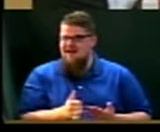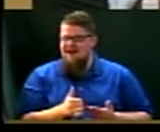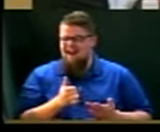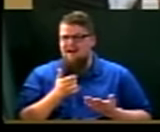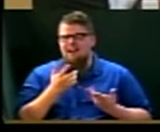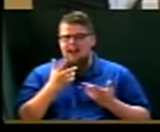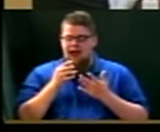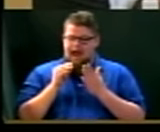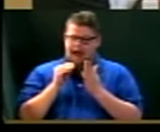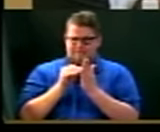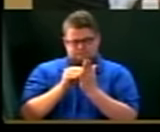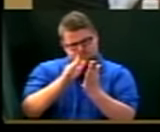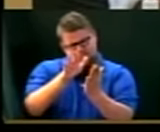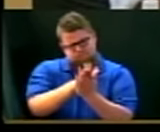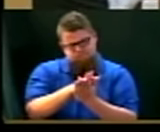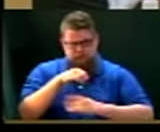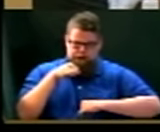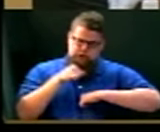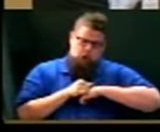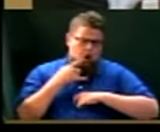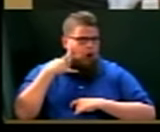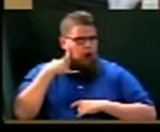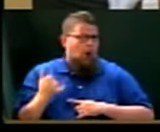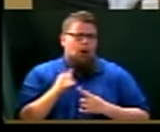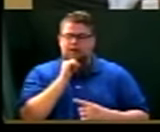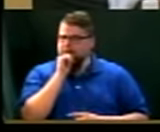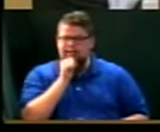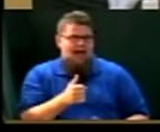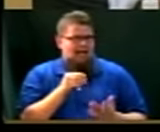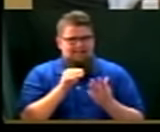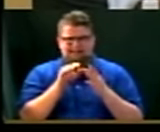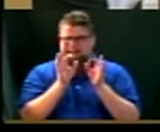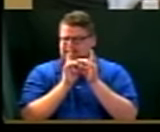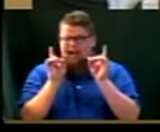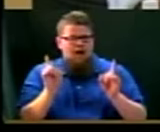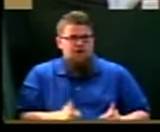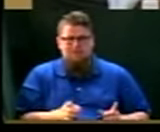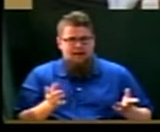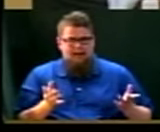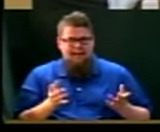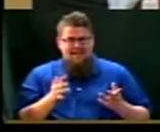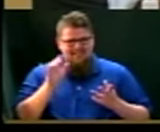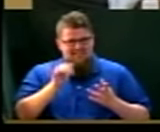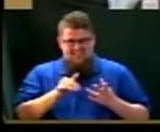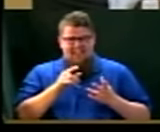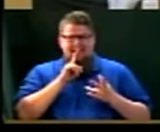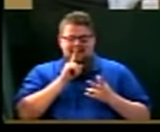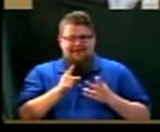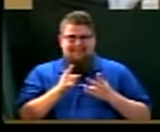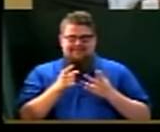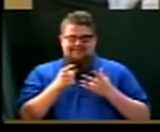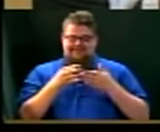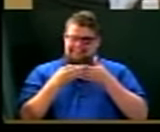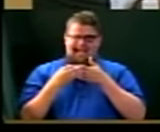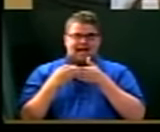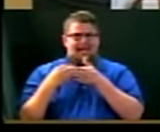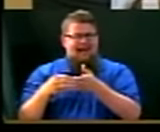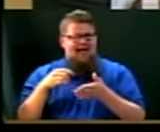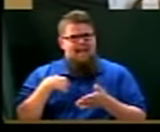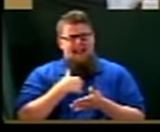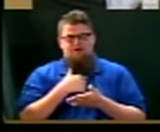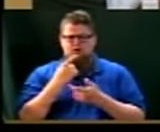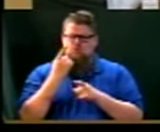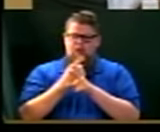a written in gold document. It is merely a roadmap for where we need to try to